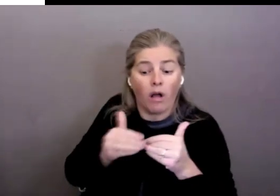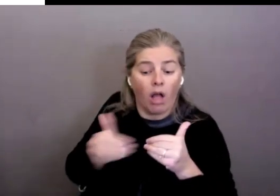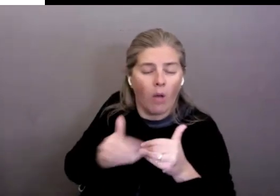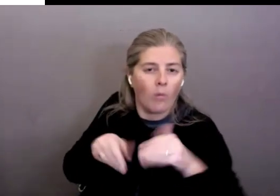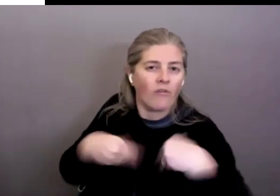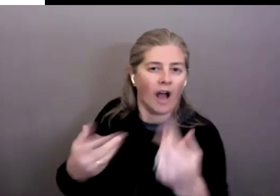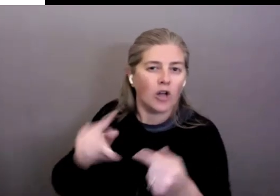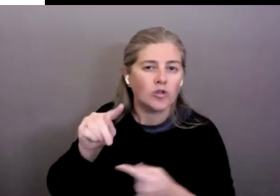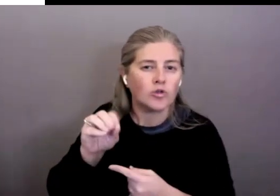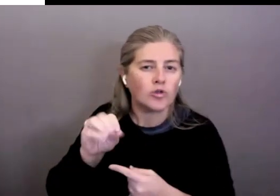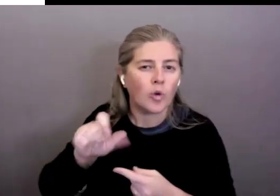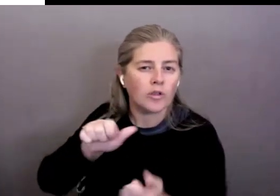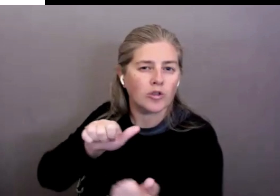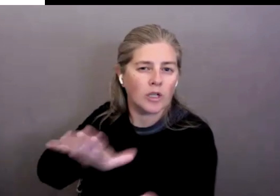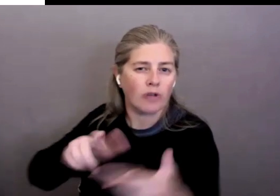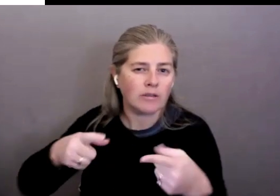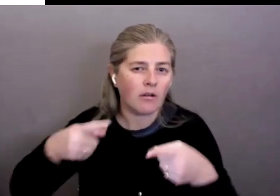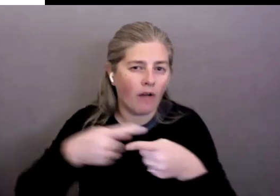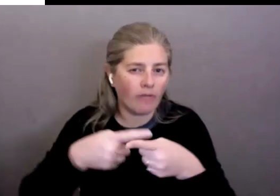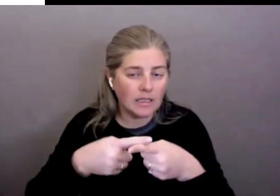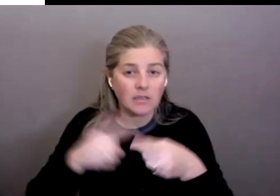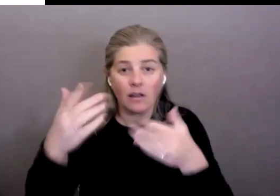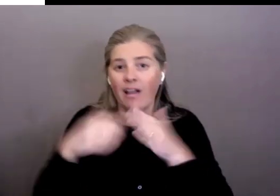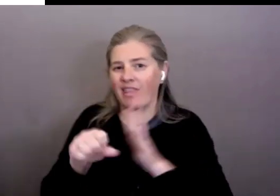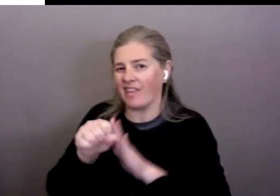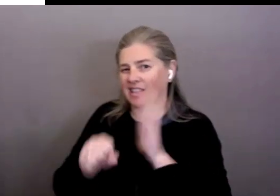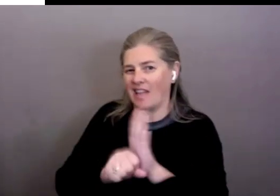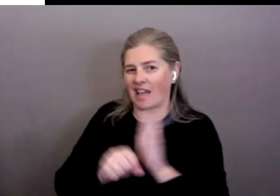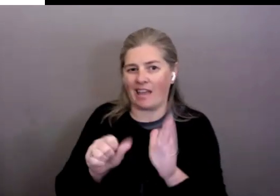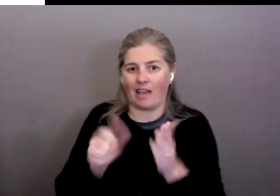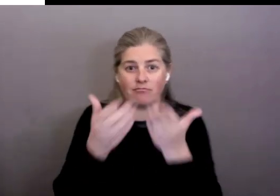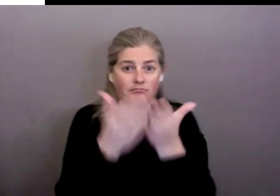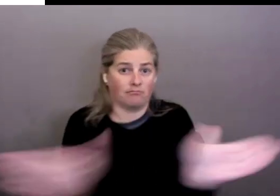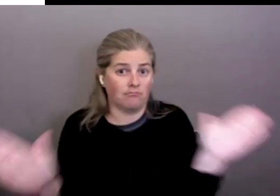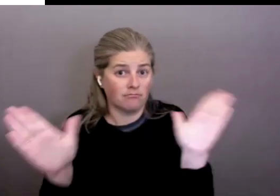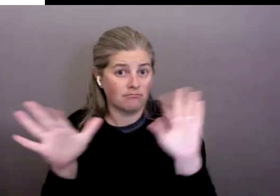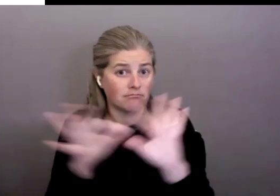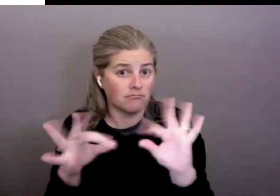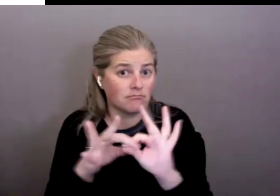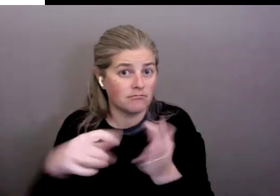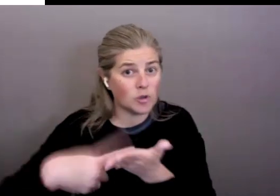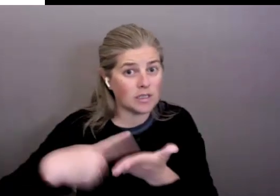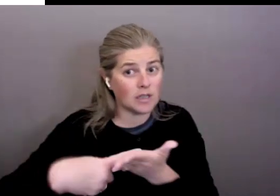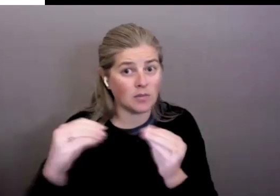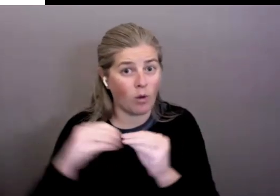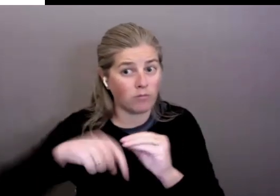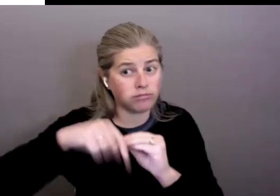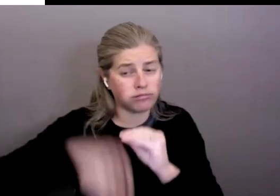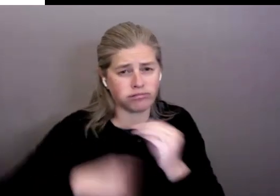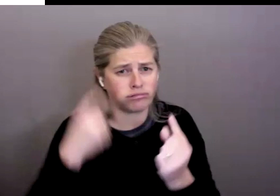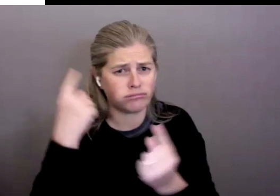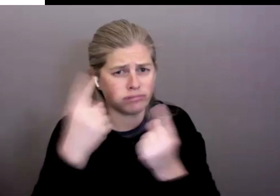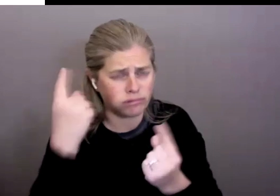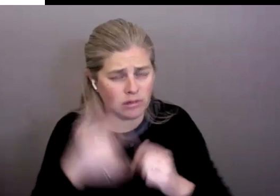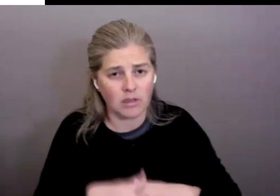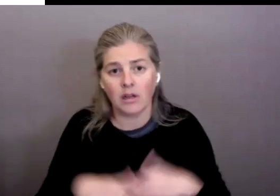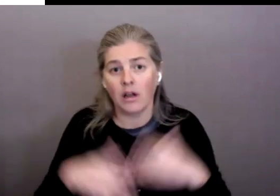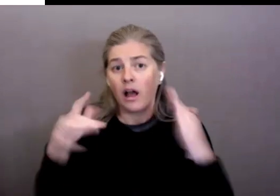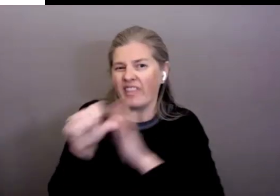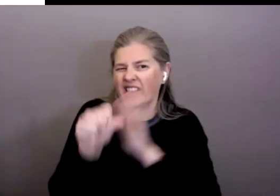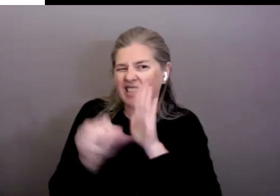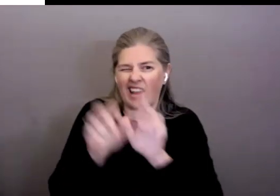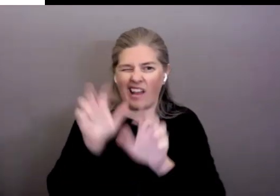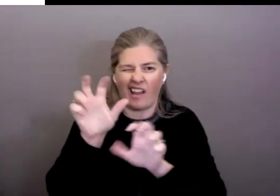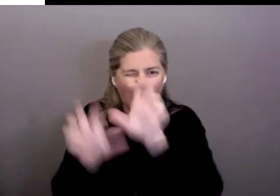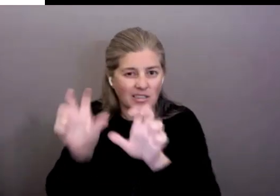interest. The state would have broad discretion here to add other concerns. The state is invested in ensuring